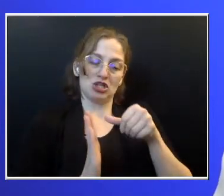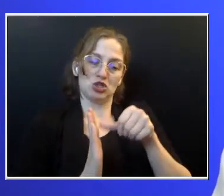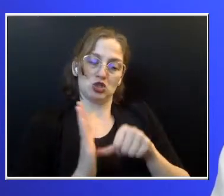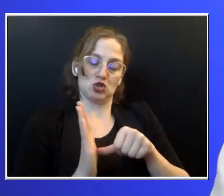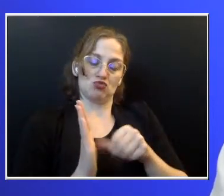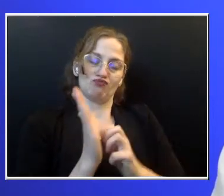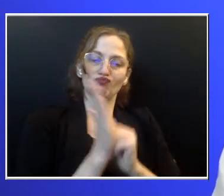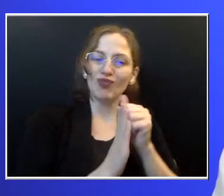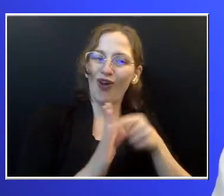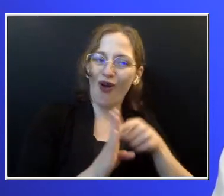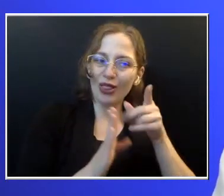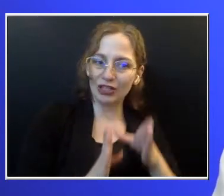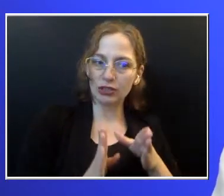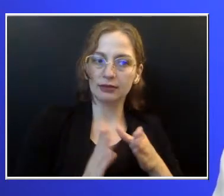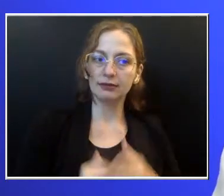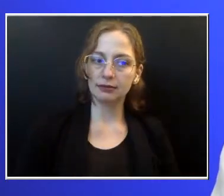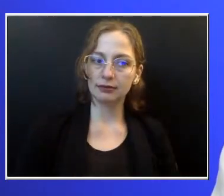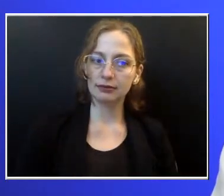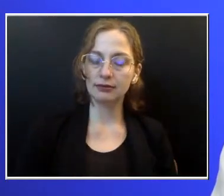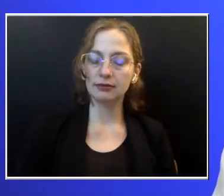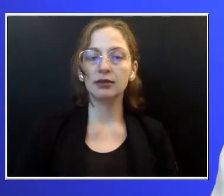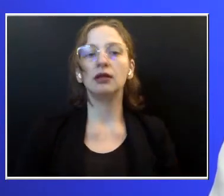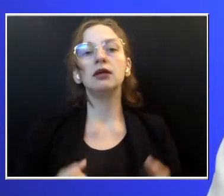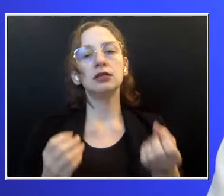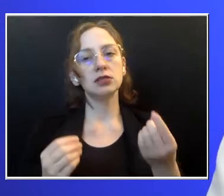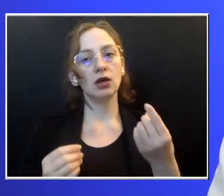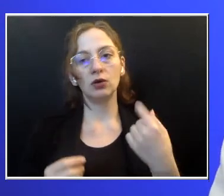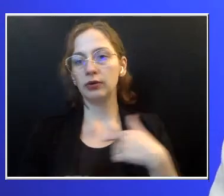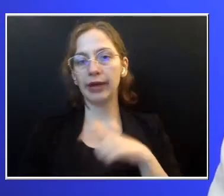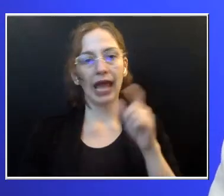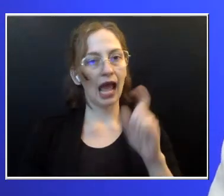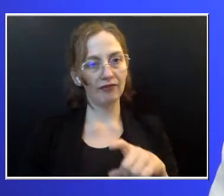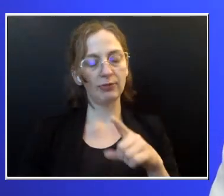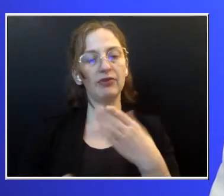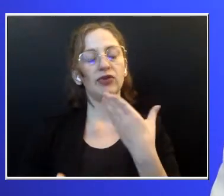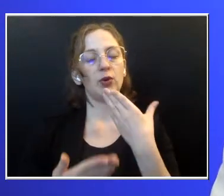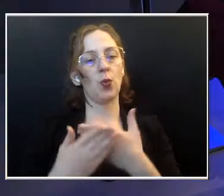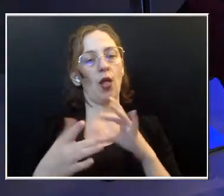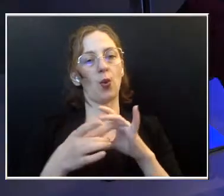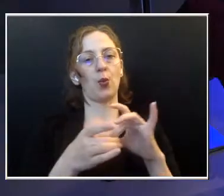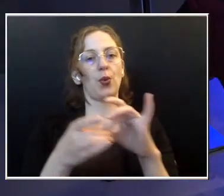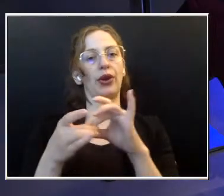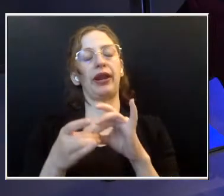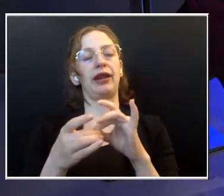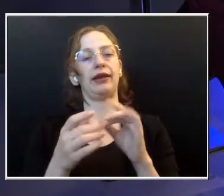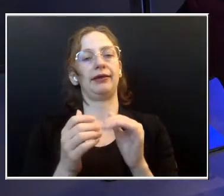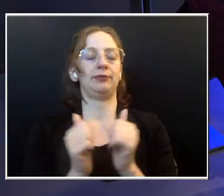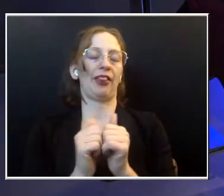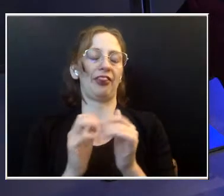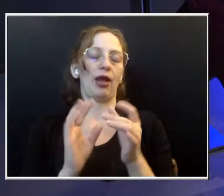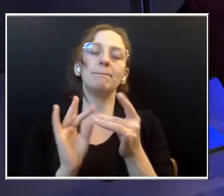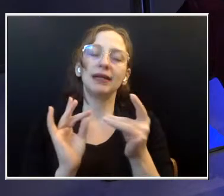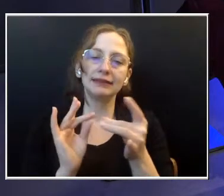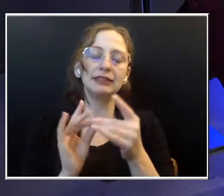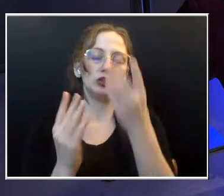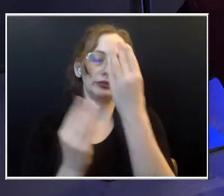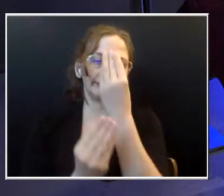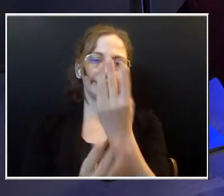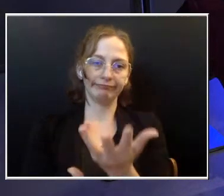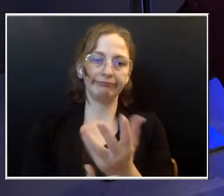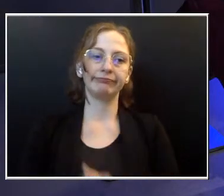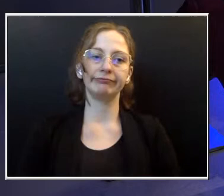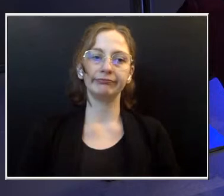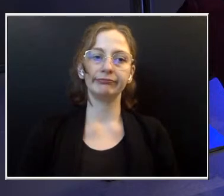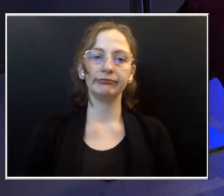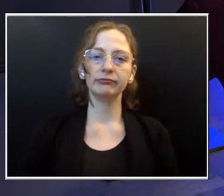really thoughtful, and we have to be very well coordinated with the messages that we give. Well, let's talk about the messages. What are those conversations like for